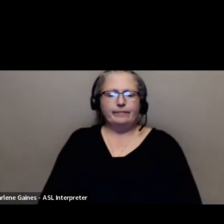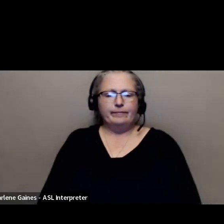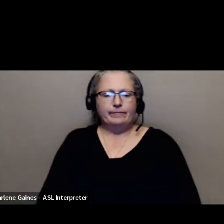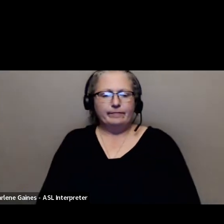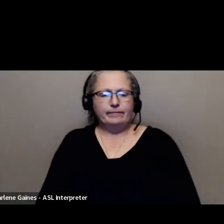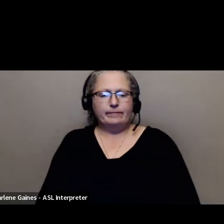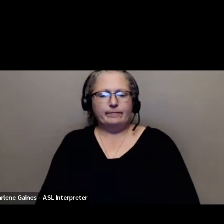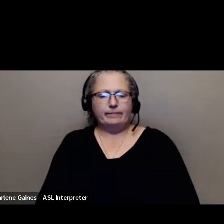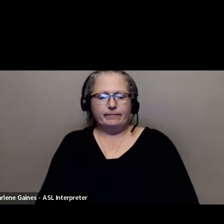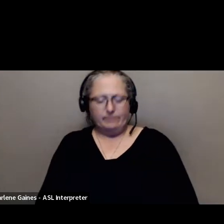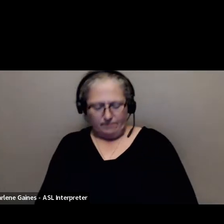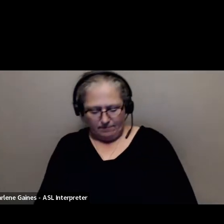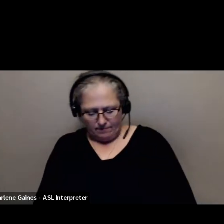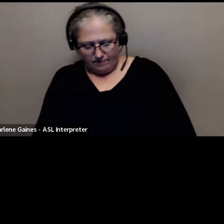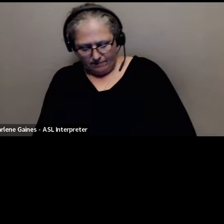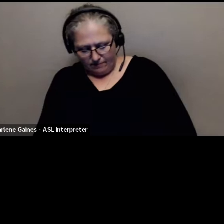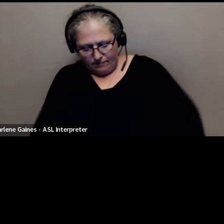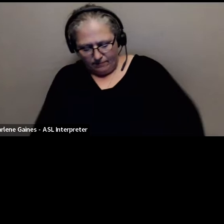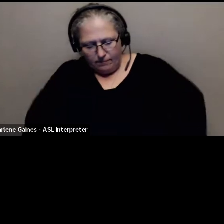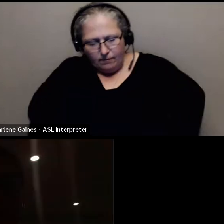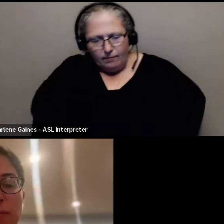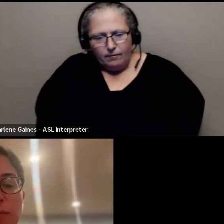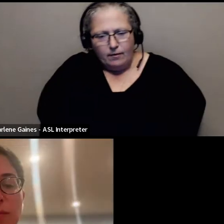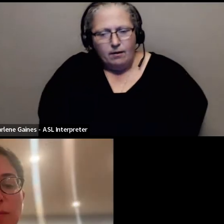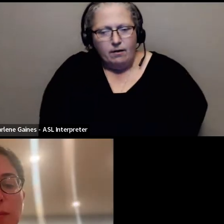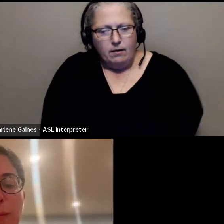Near Drummer.